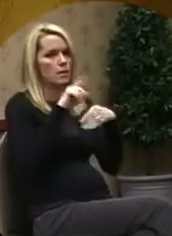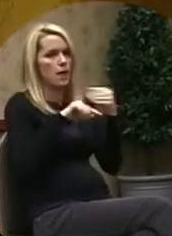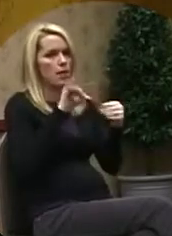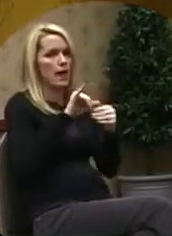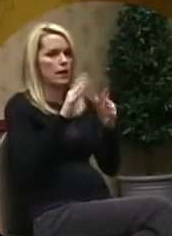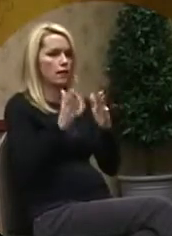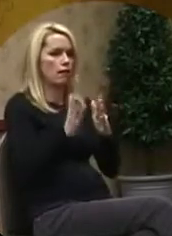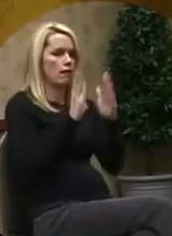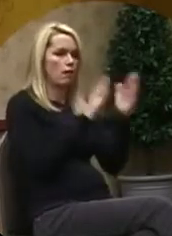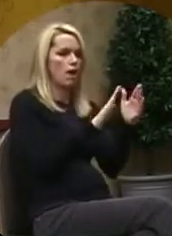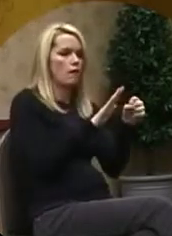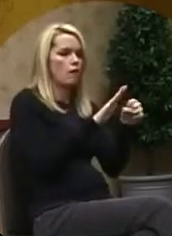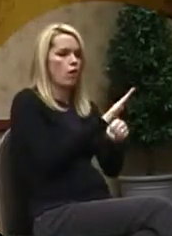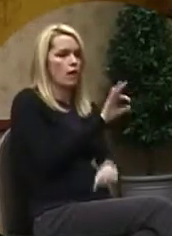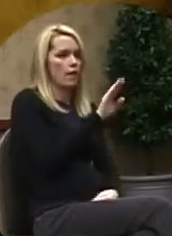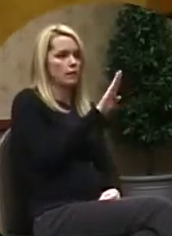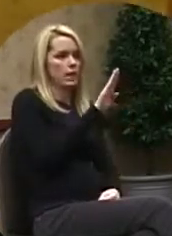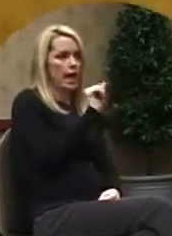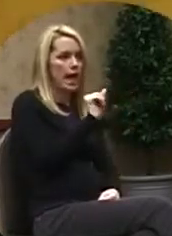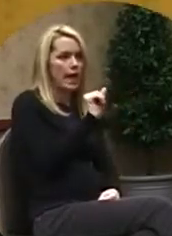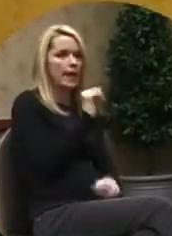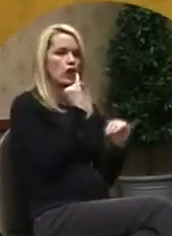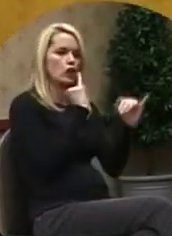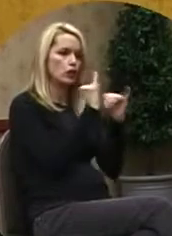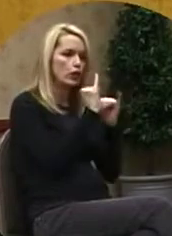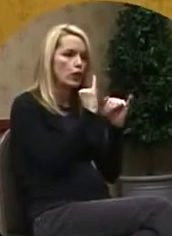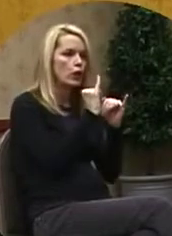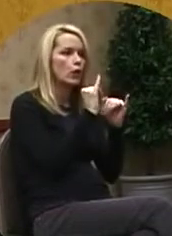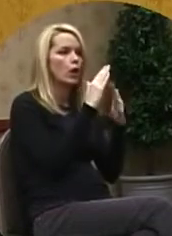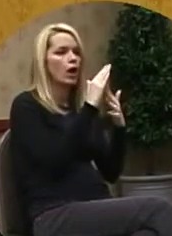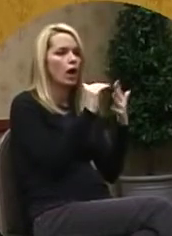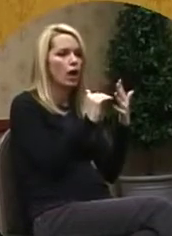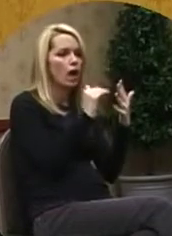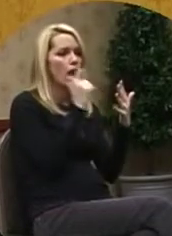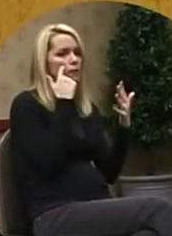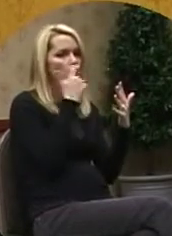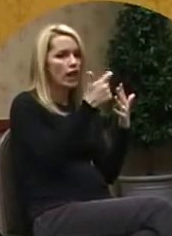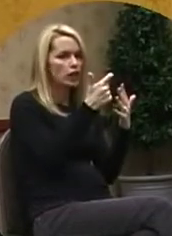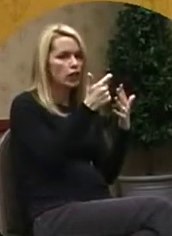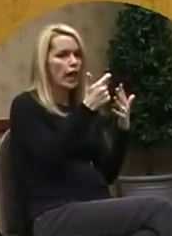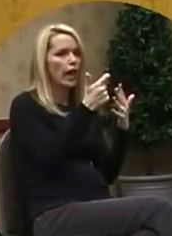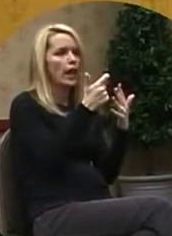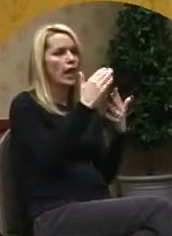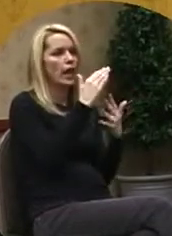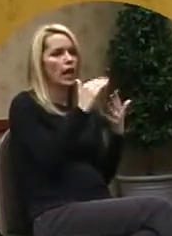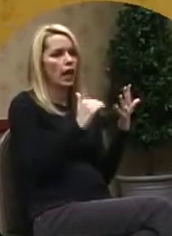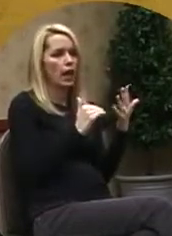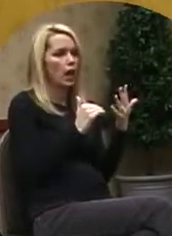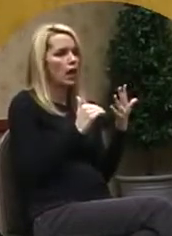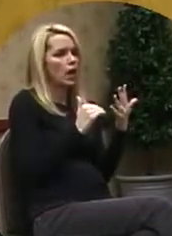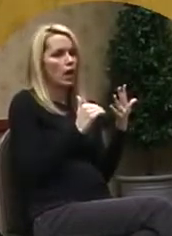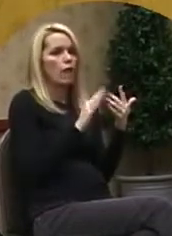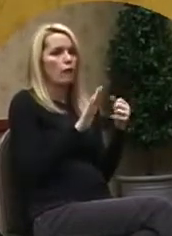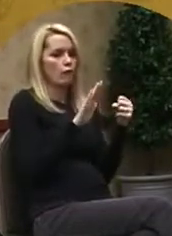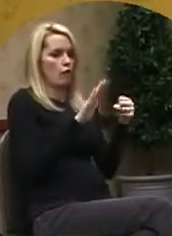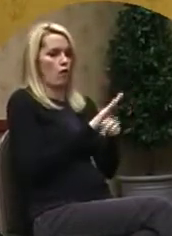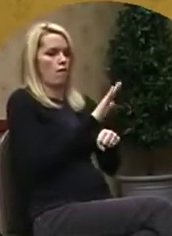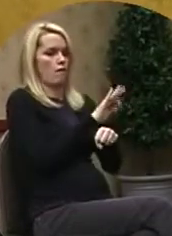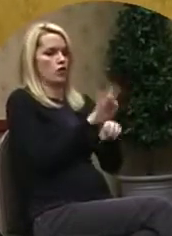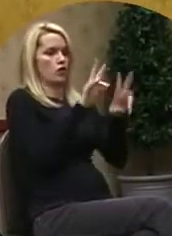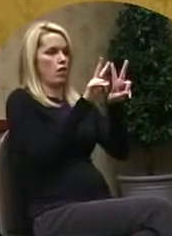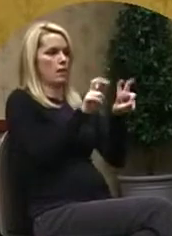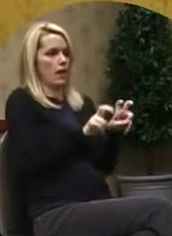FBA, do a interview, do observations, etc. We can go on up to a full functional